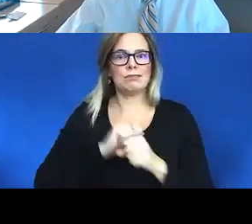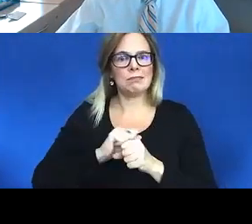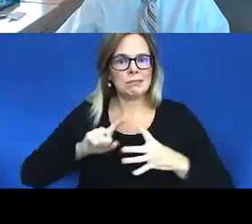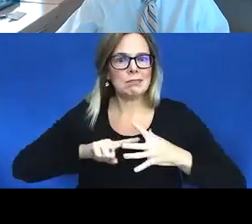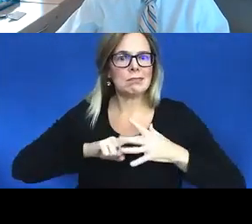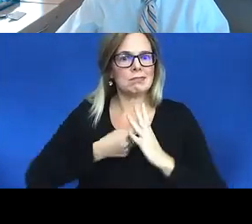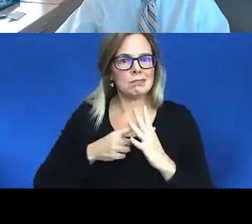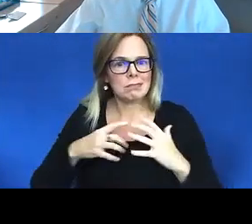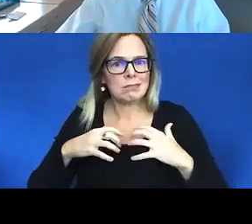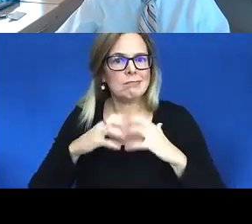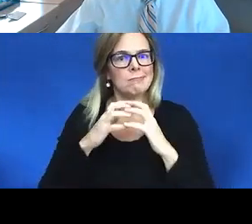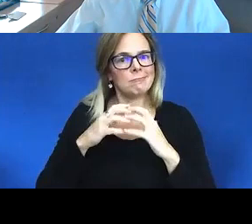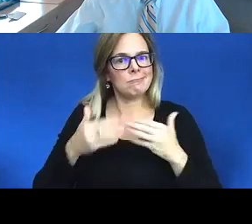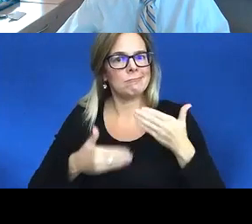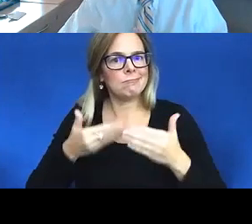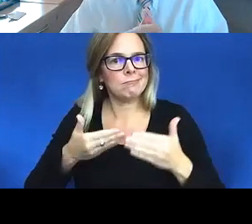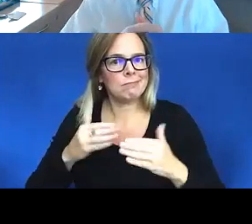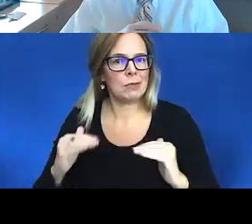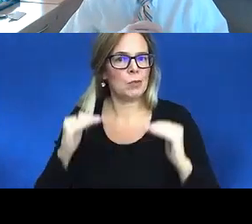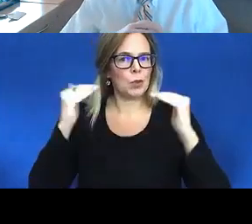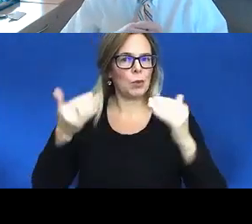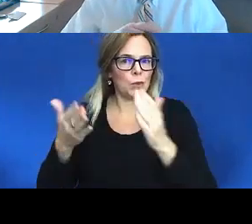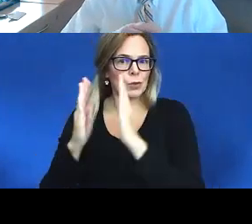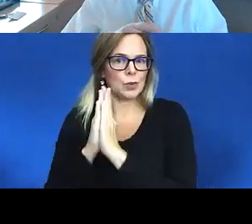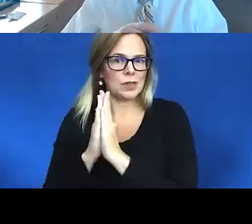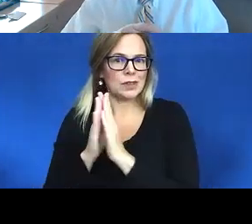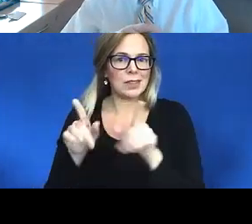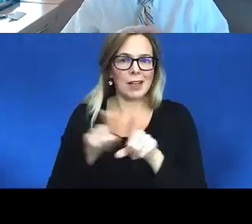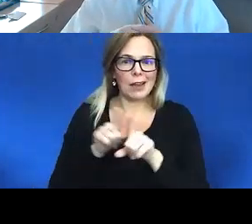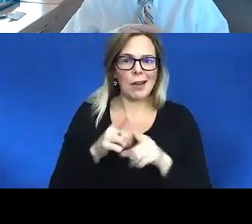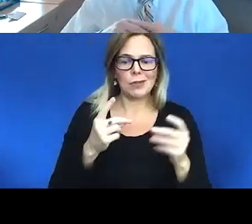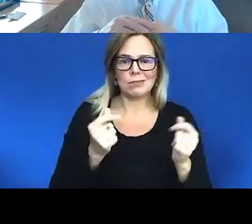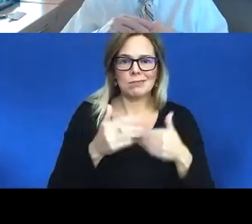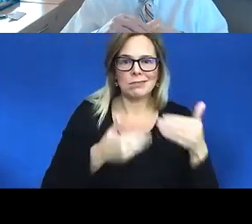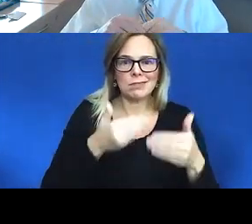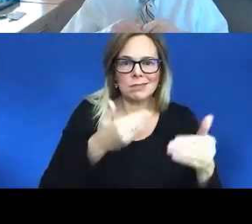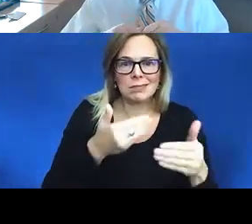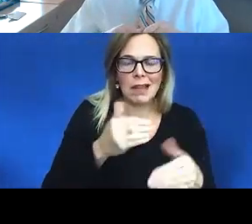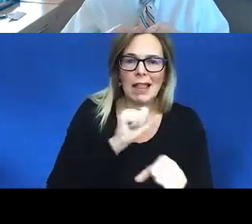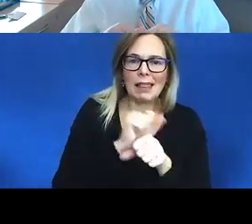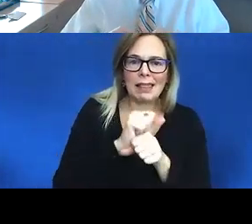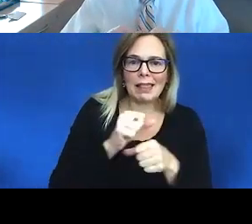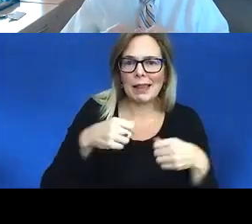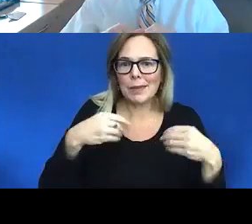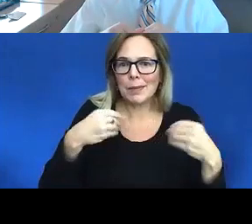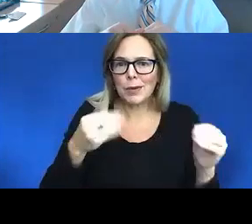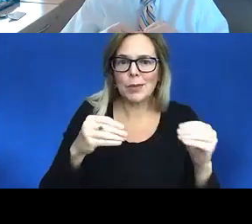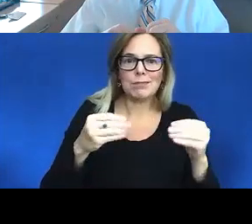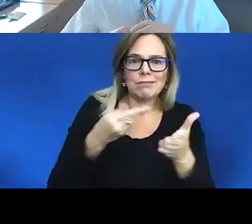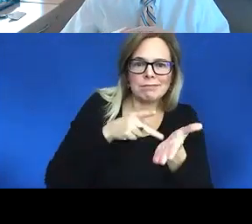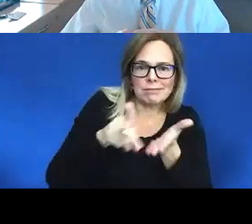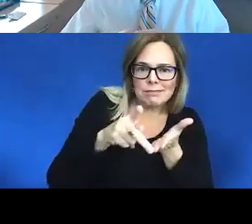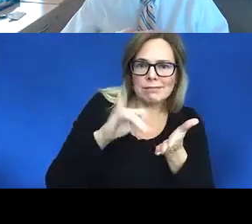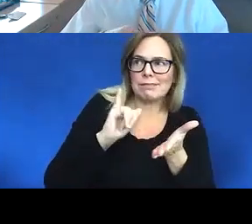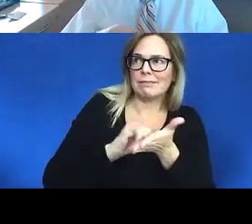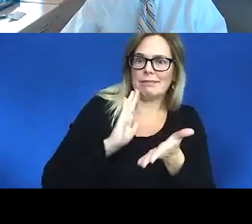promotion requests. And in addition, we're expediting labor market adjustments to ensure that we remain competitive in today's climate, and